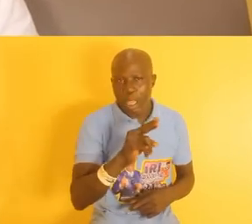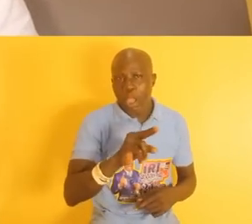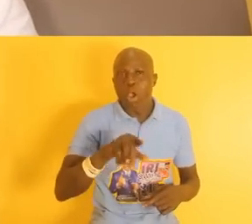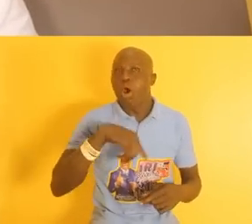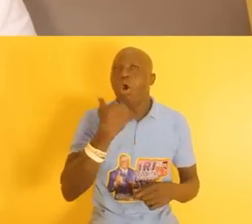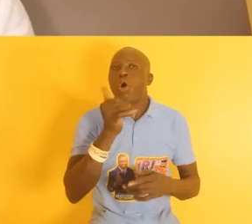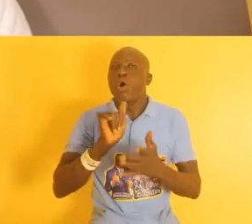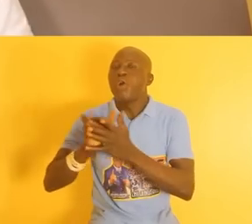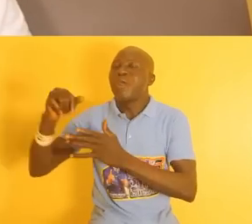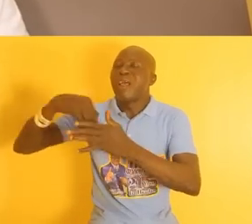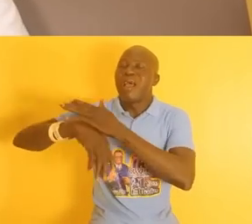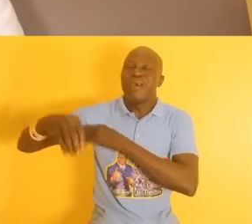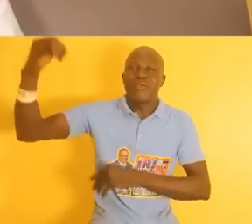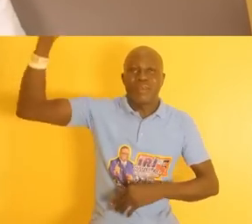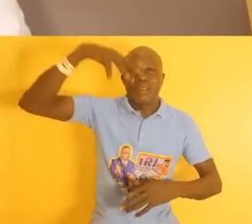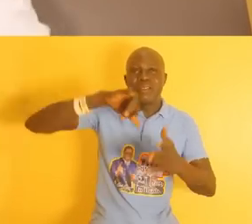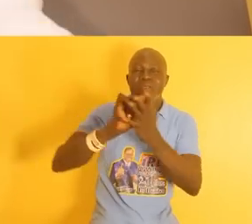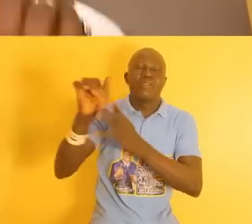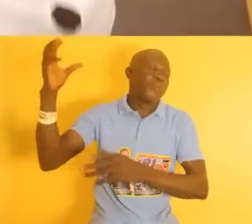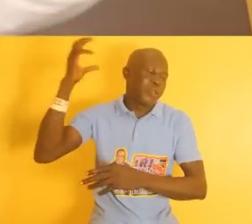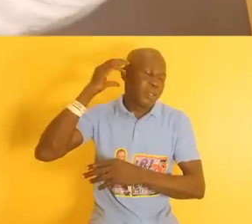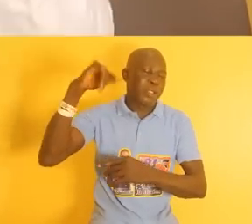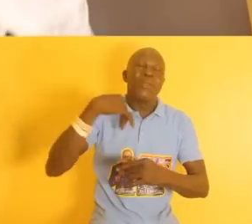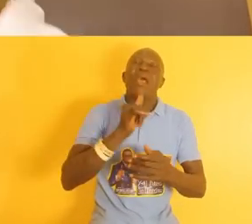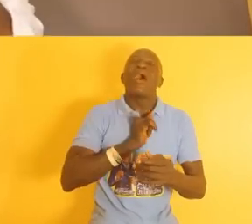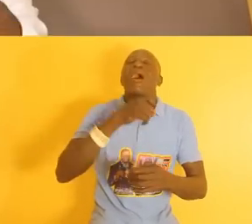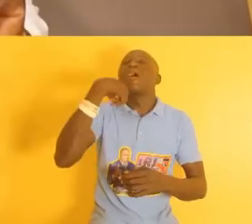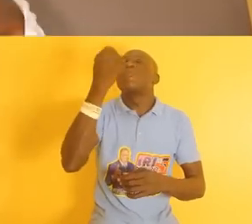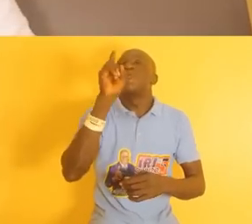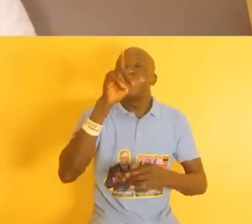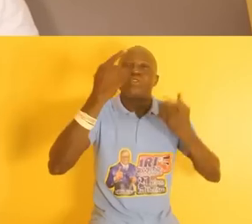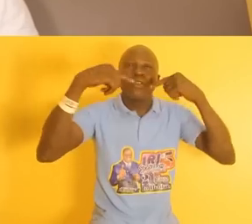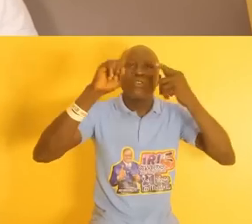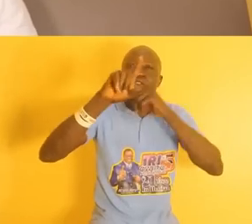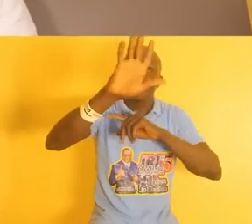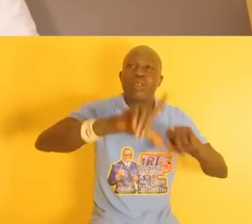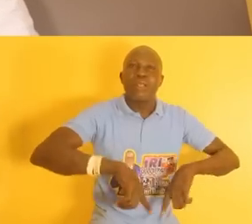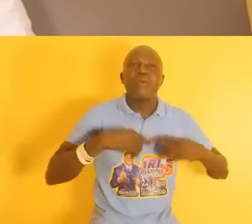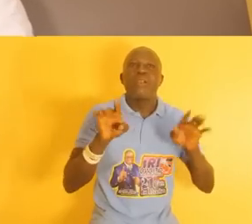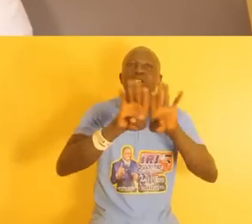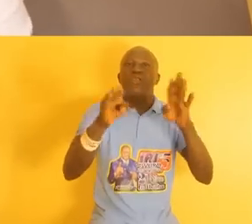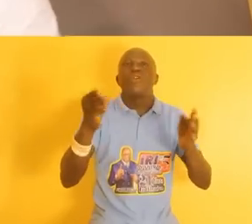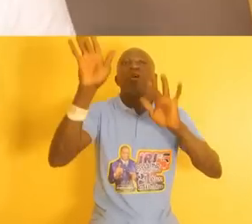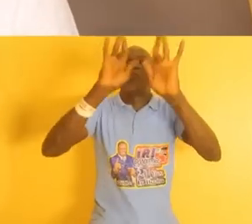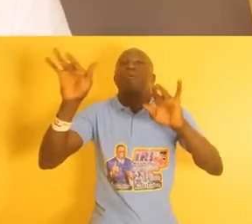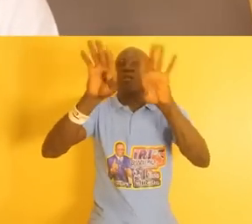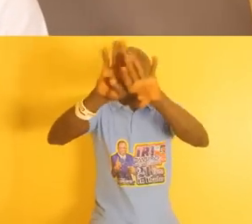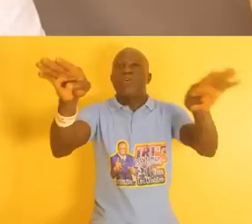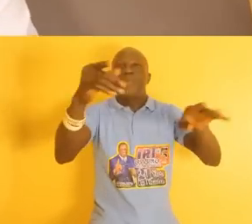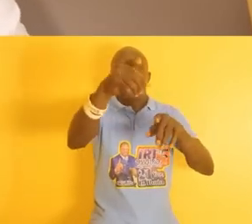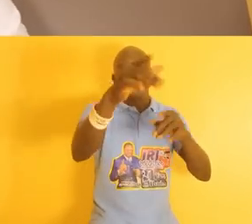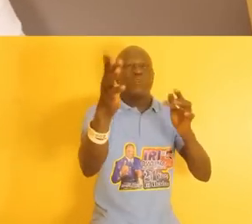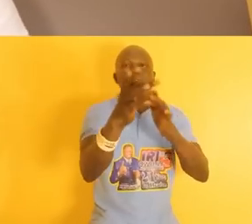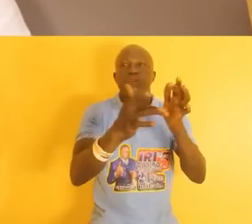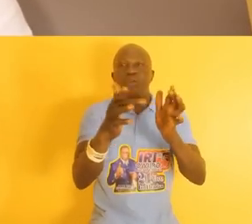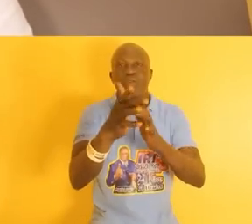me, sir. Ba ni oru ofe lati gbo. So that privilege to hear me. Mo kede saye bayi pe. That's your life, dad. Lekun anu re siro.